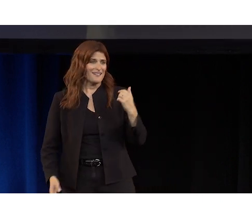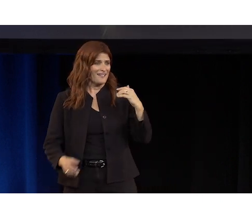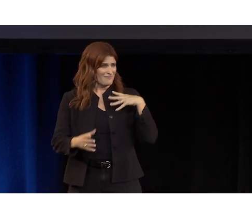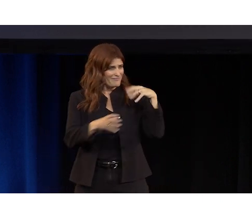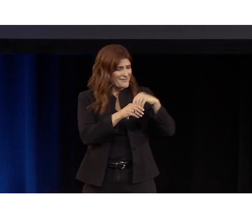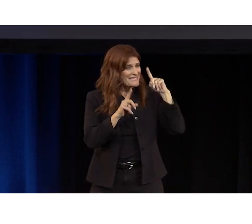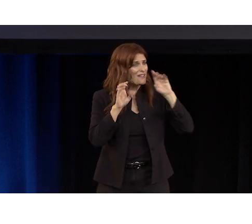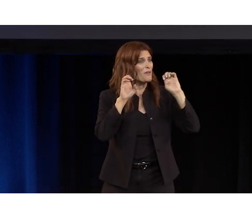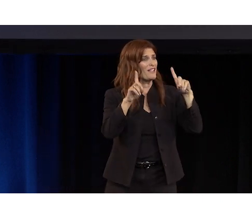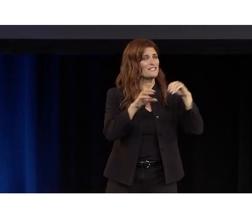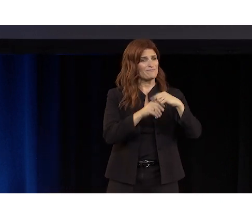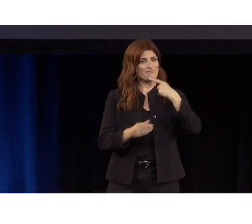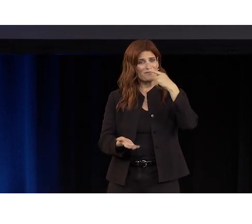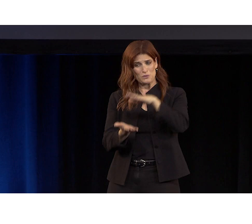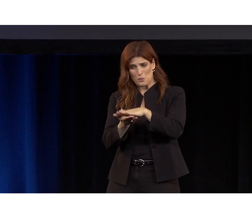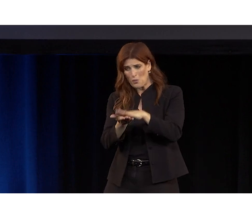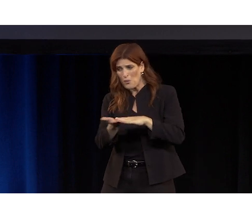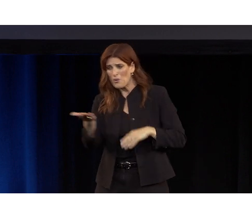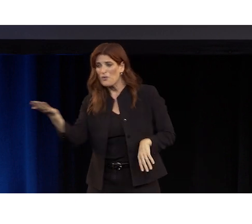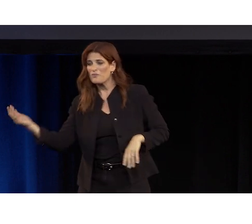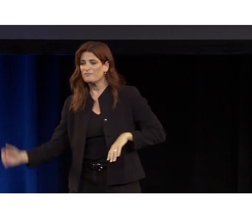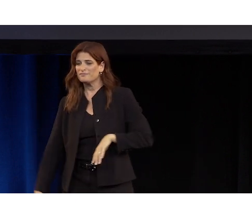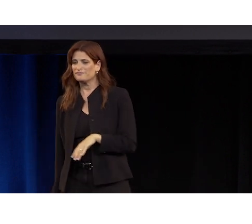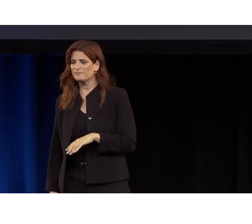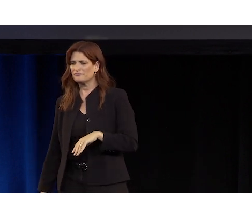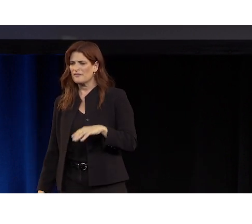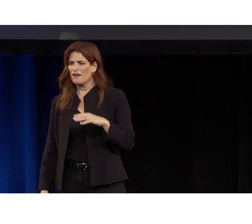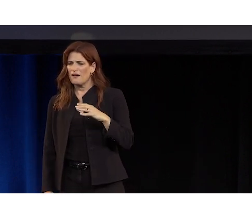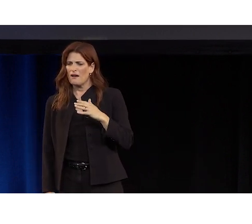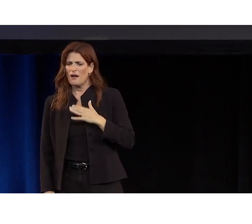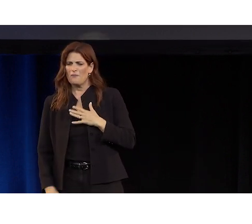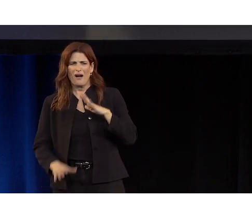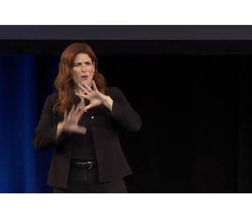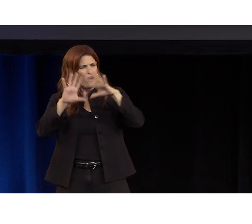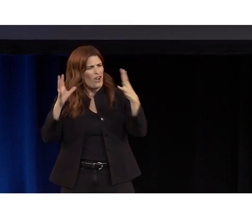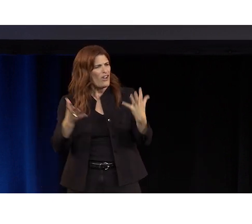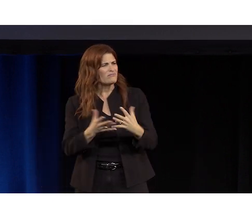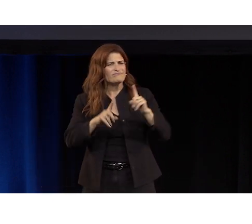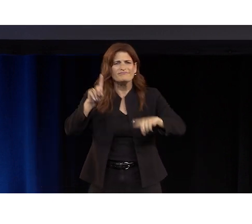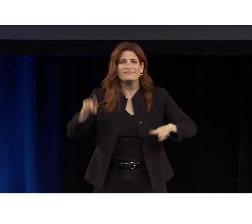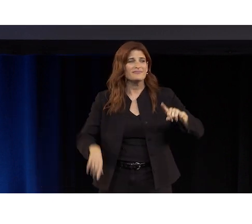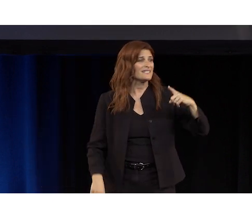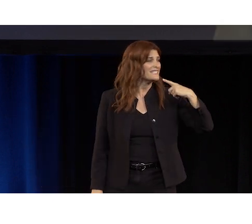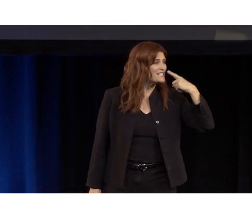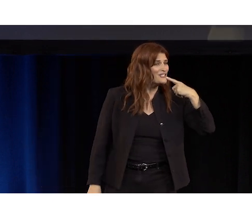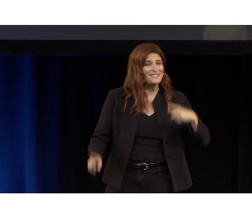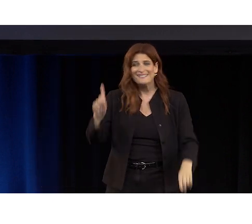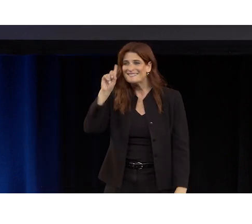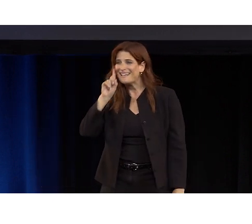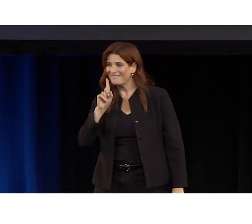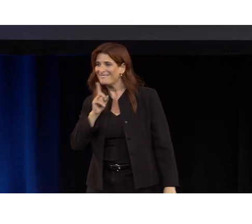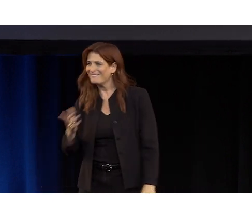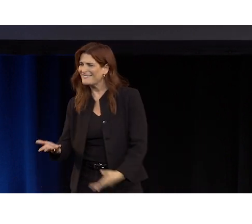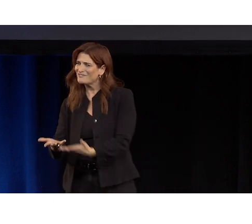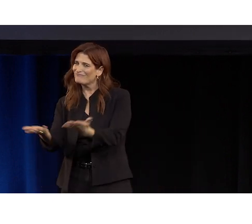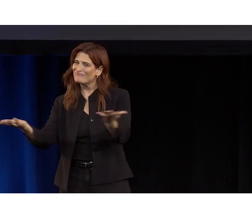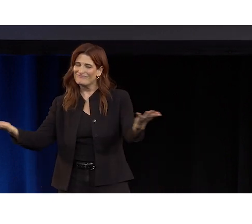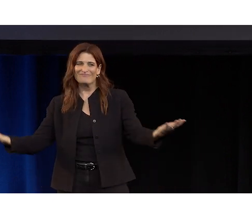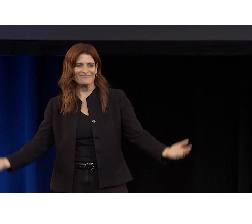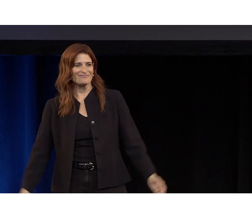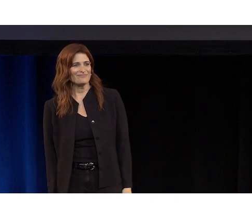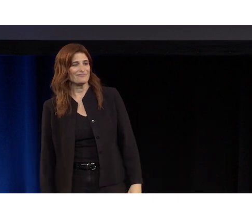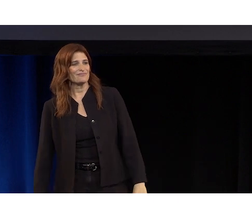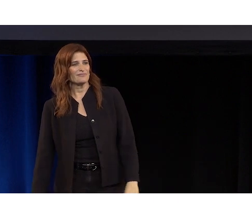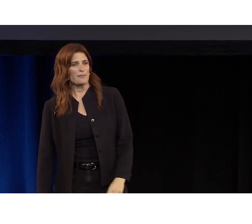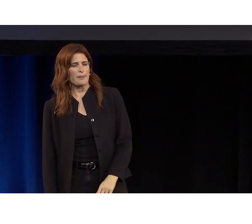speech therapy, and participating in a deaf education program within a general education campus. My world was a blend of both